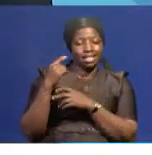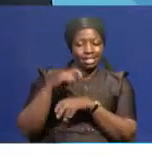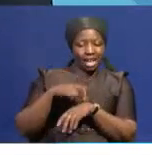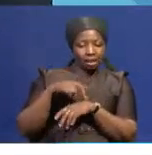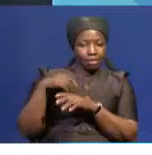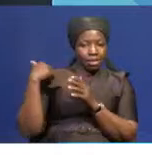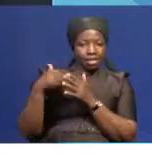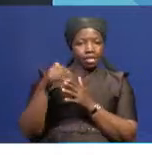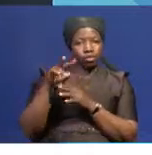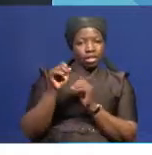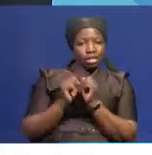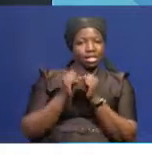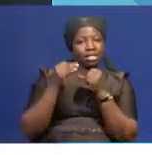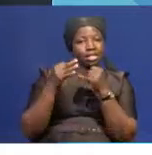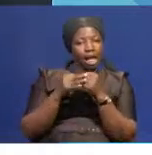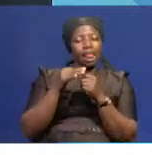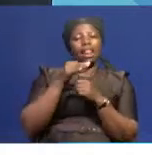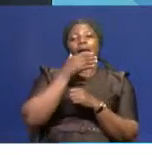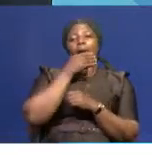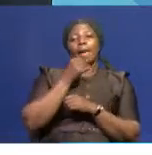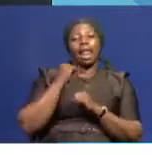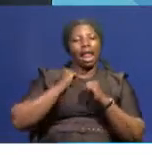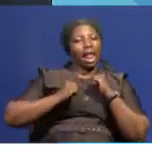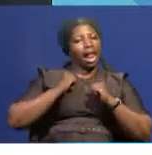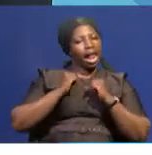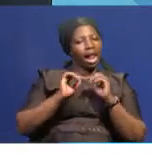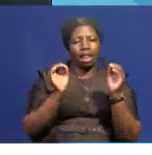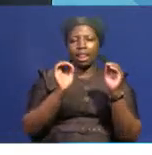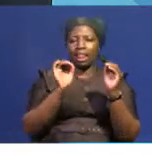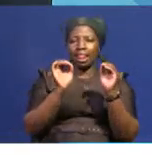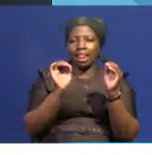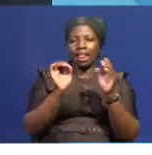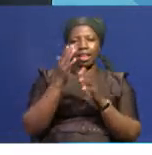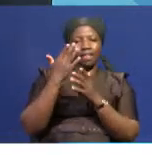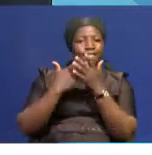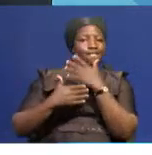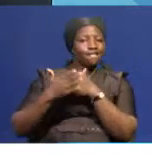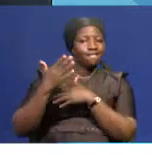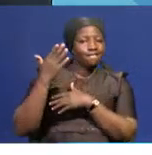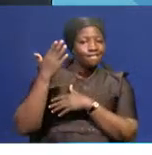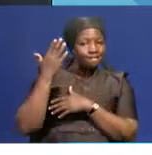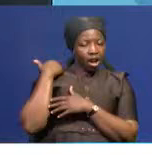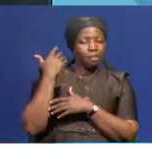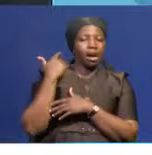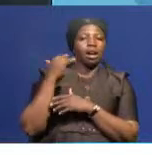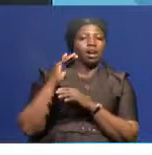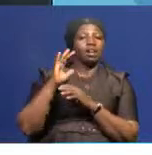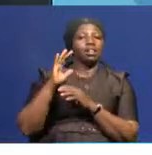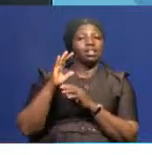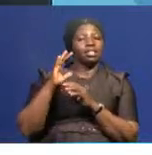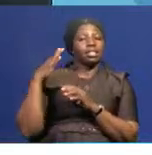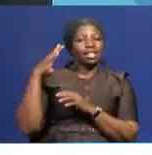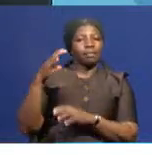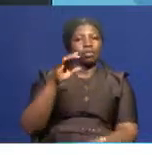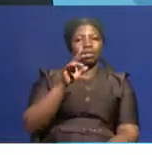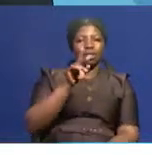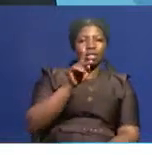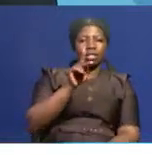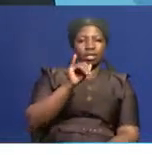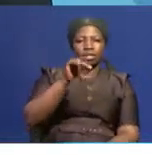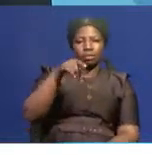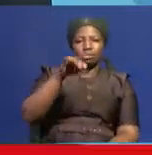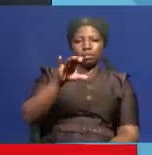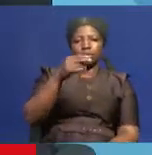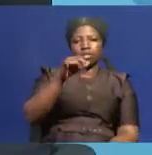race will not feature former world record Eliud Kipchoge and Kenenisa Bekele, who between